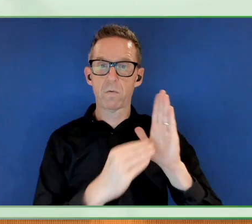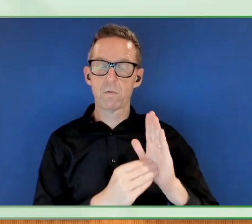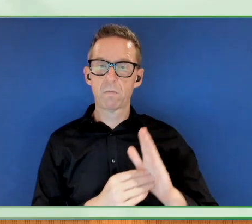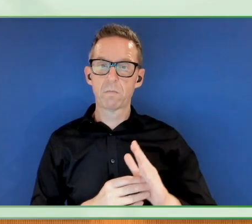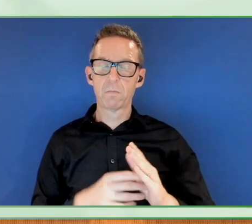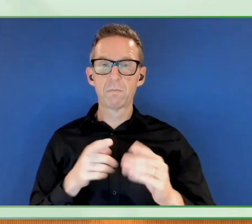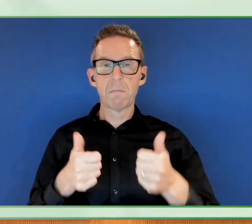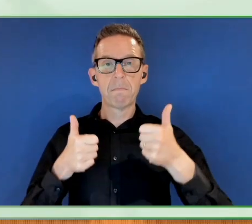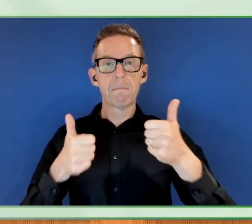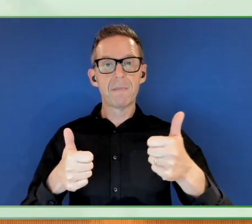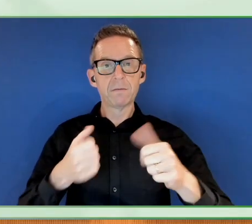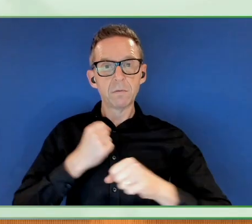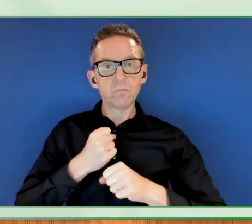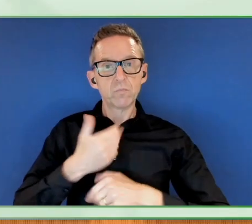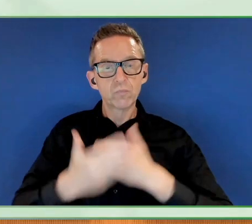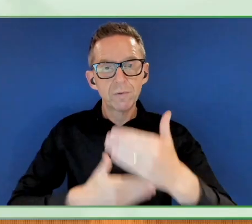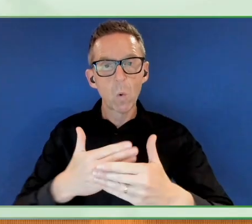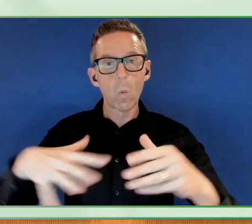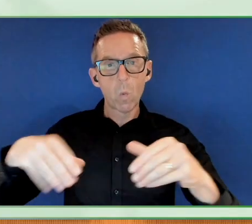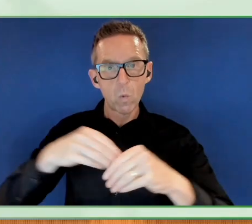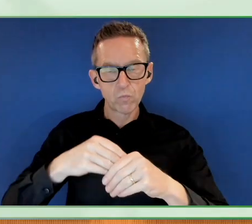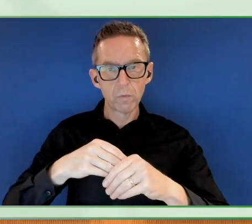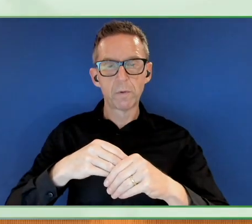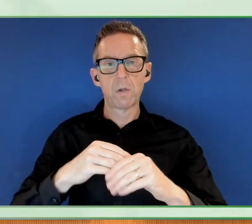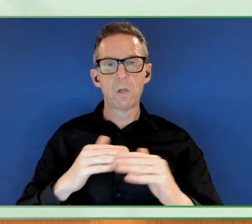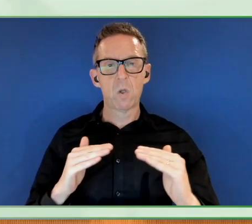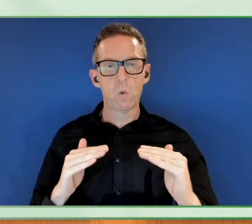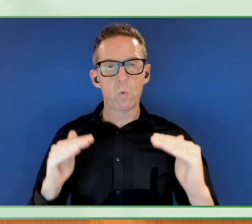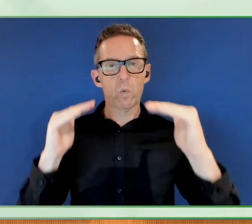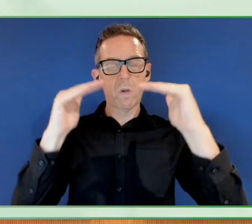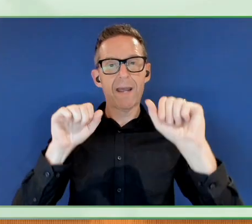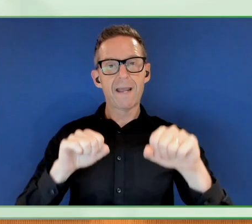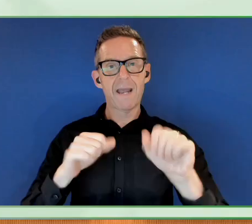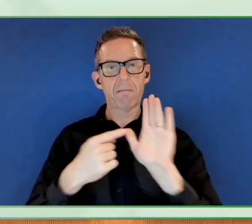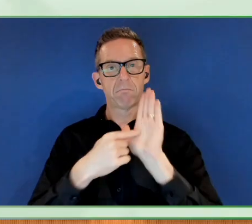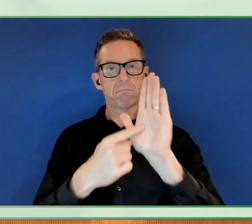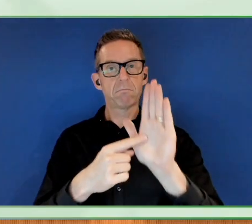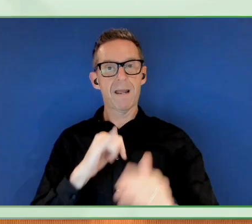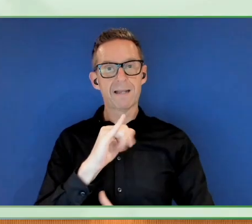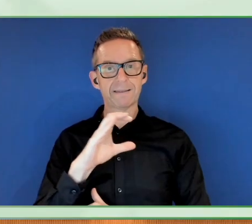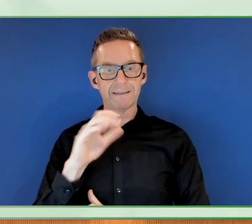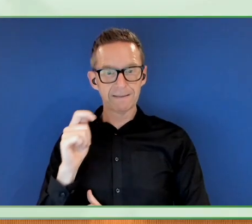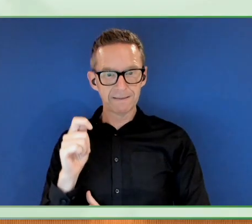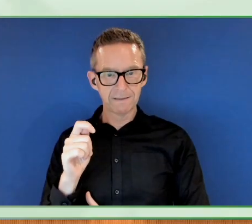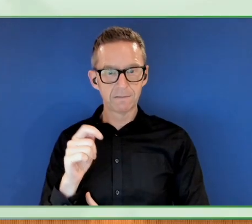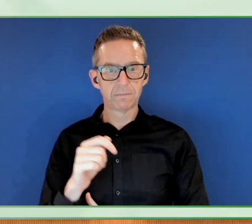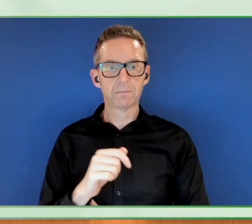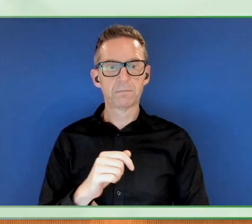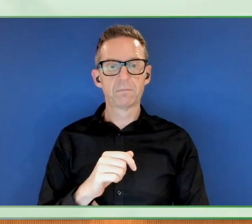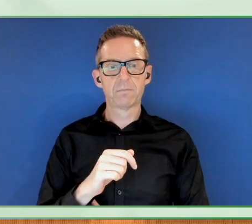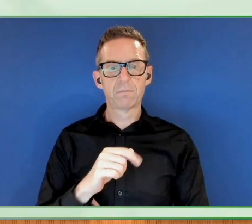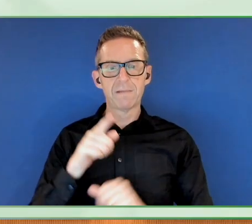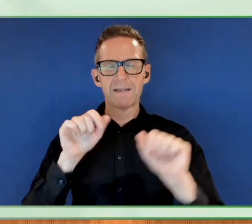inclusion to hardcore ICT through international recognized technology